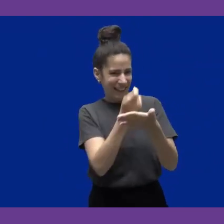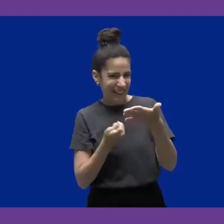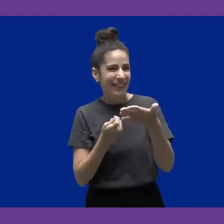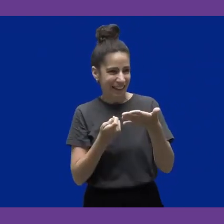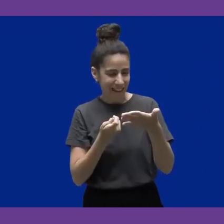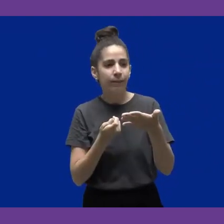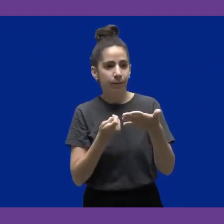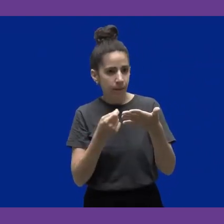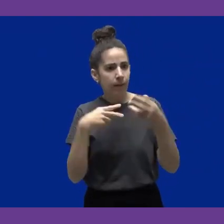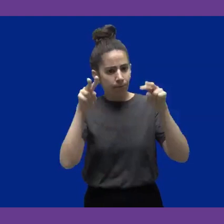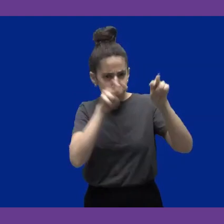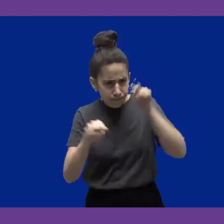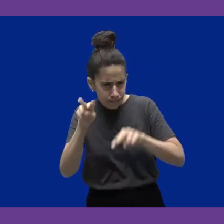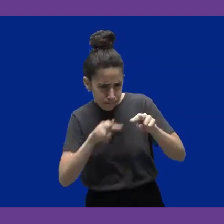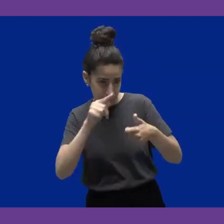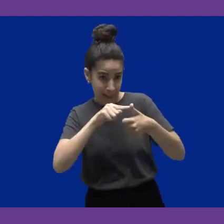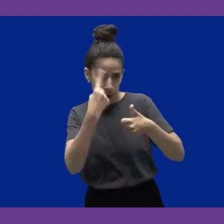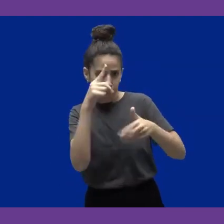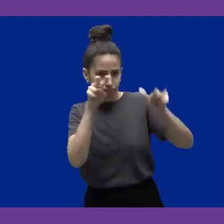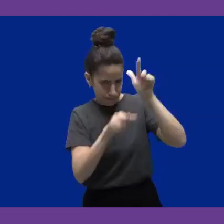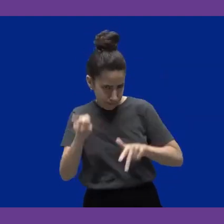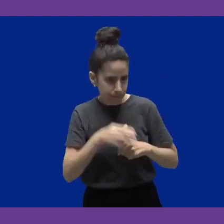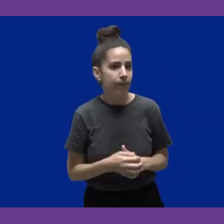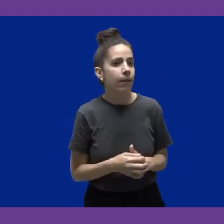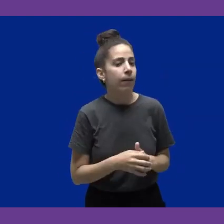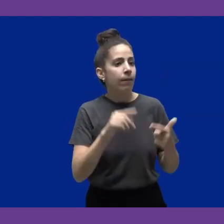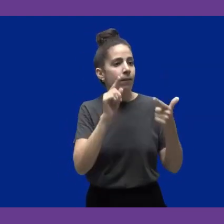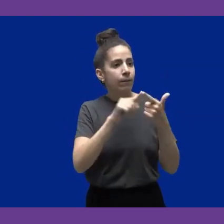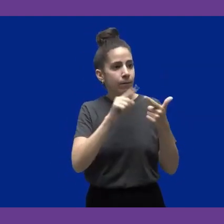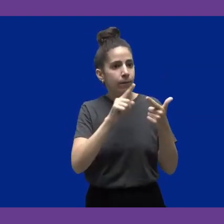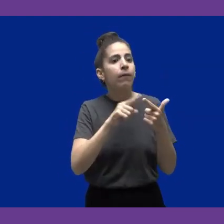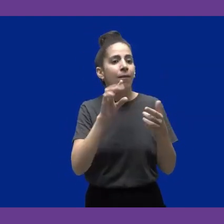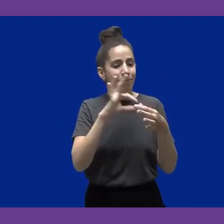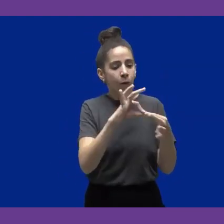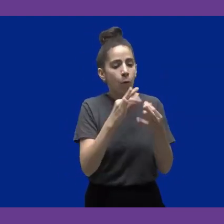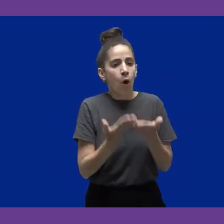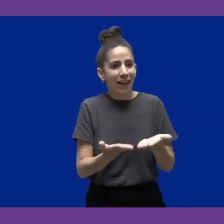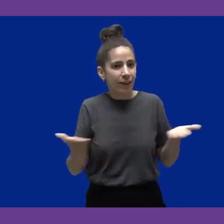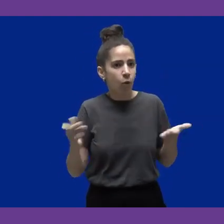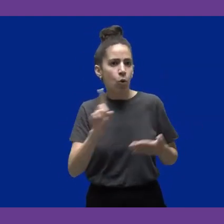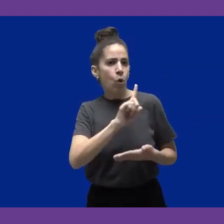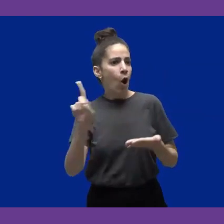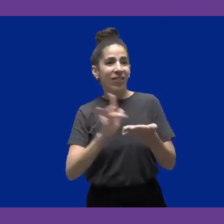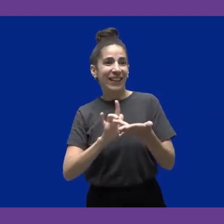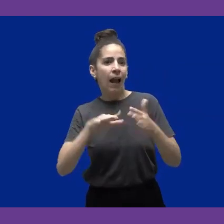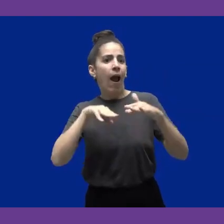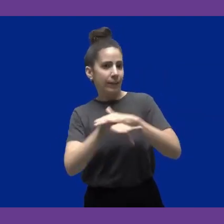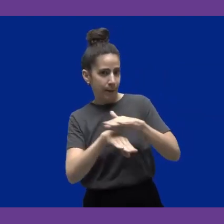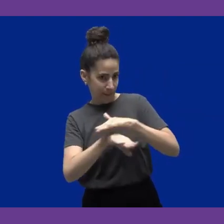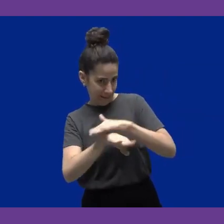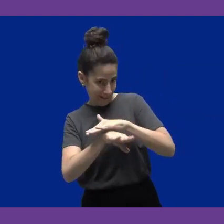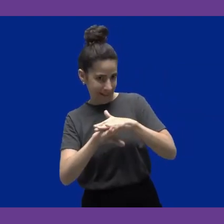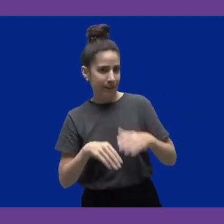and services, and a third one on the accessibility of support services for products and services. This has been developed in the